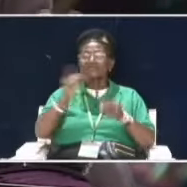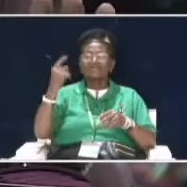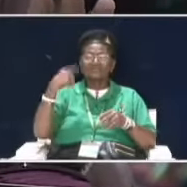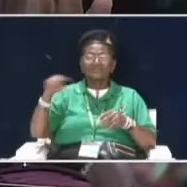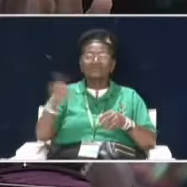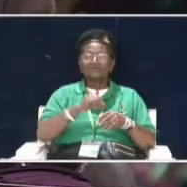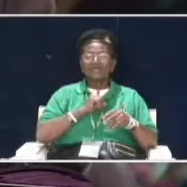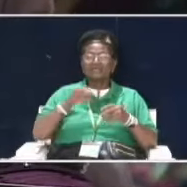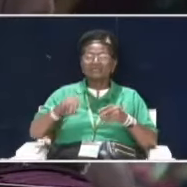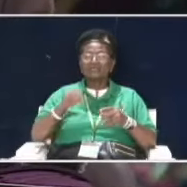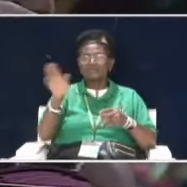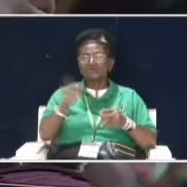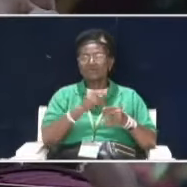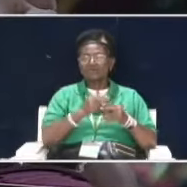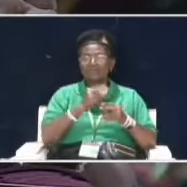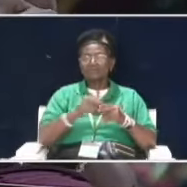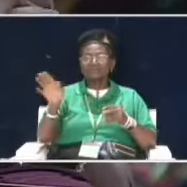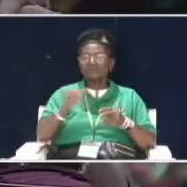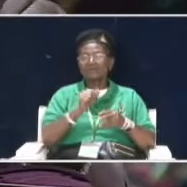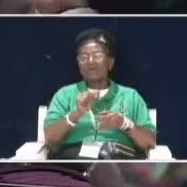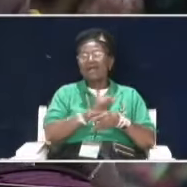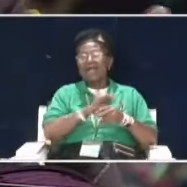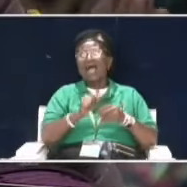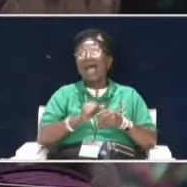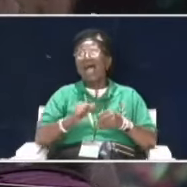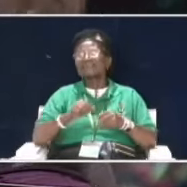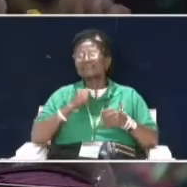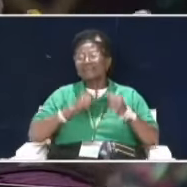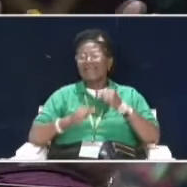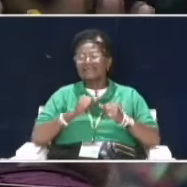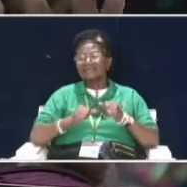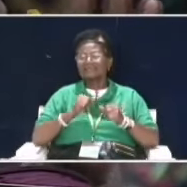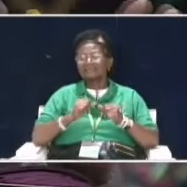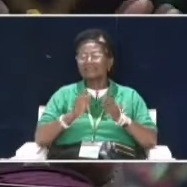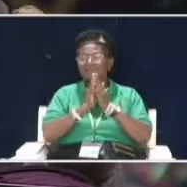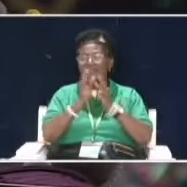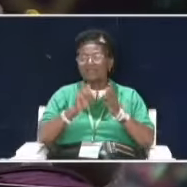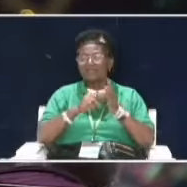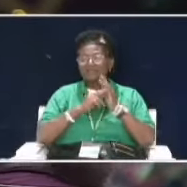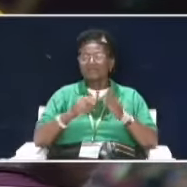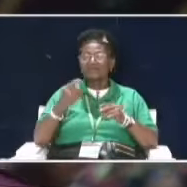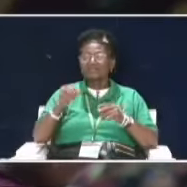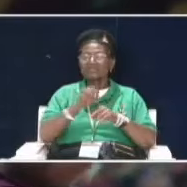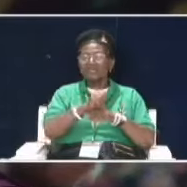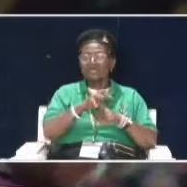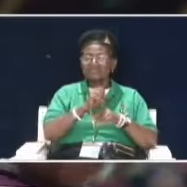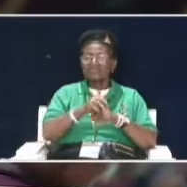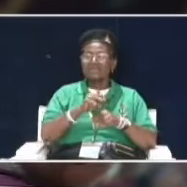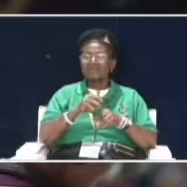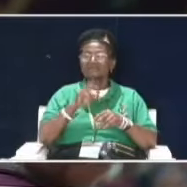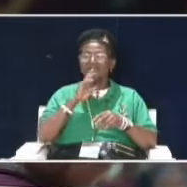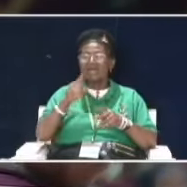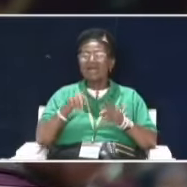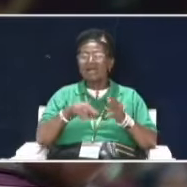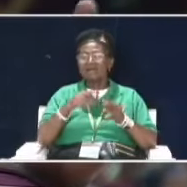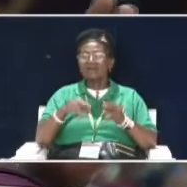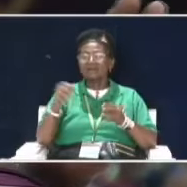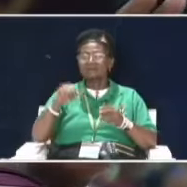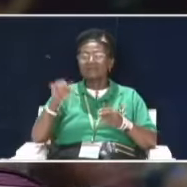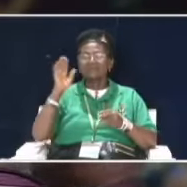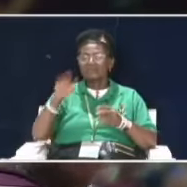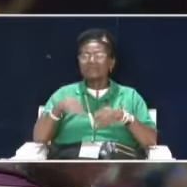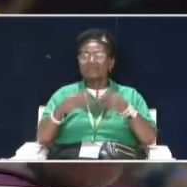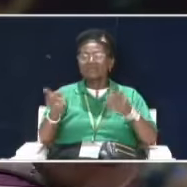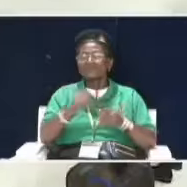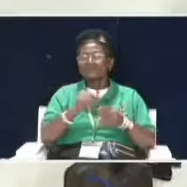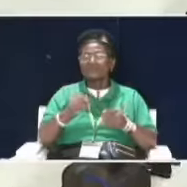address, your prayer requests. The counselors are around you. They will give you cards to fill very quickly. And they